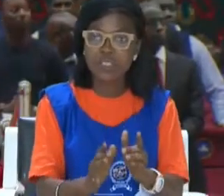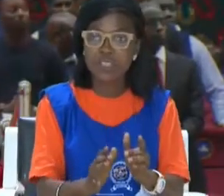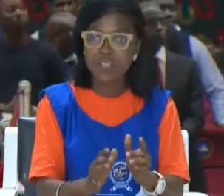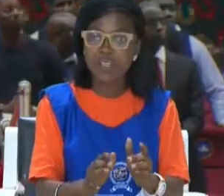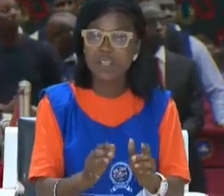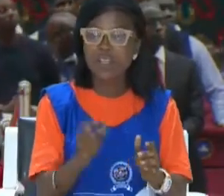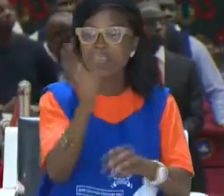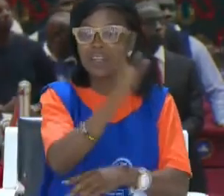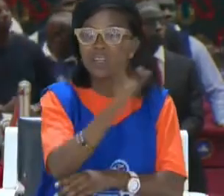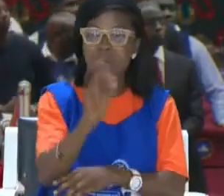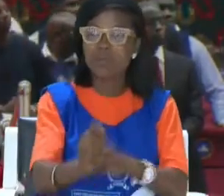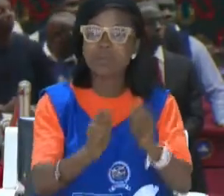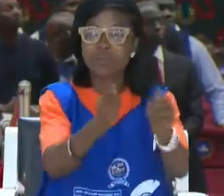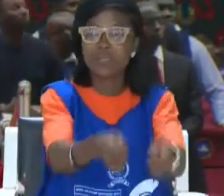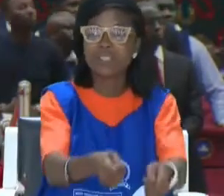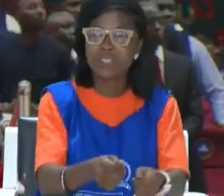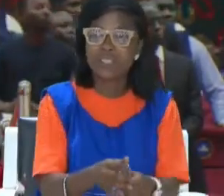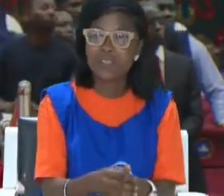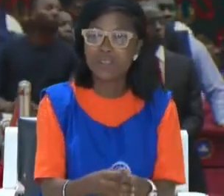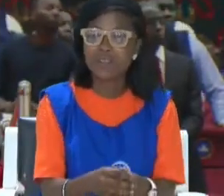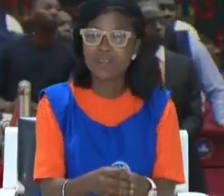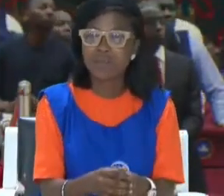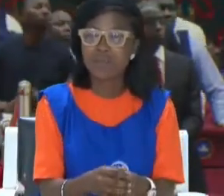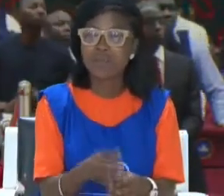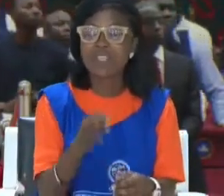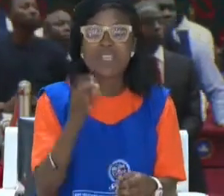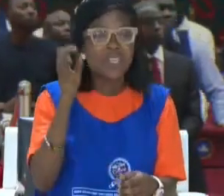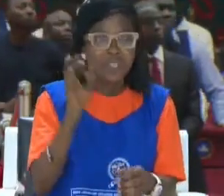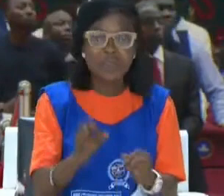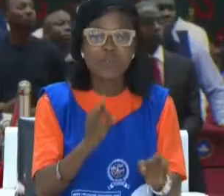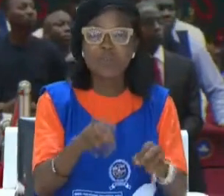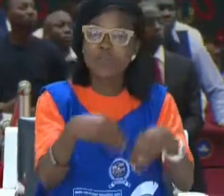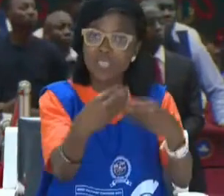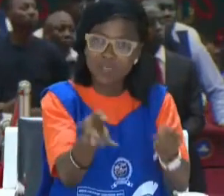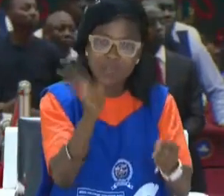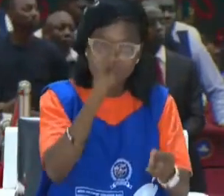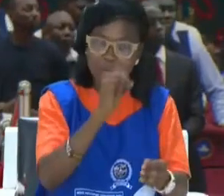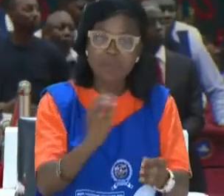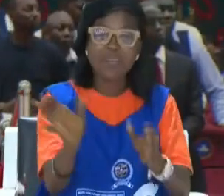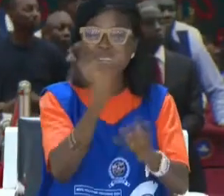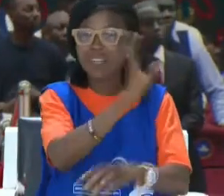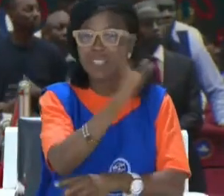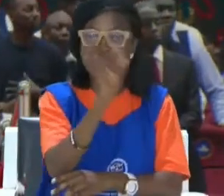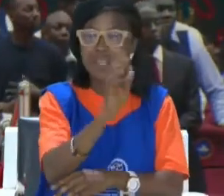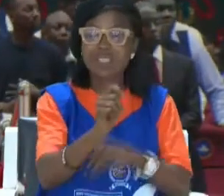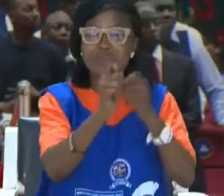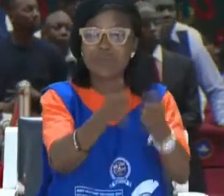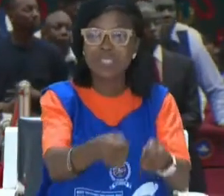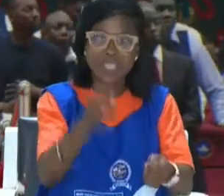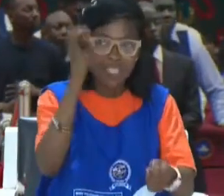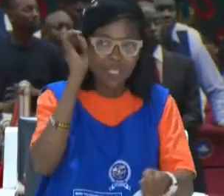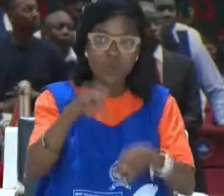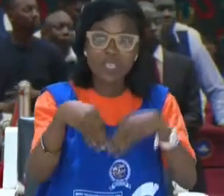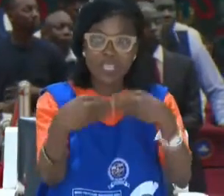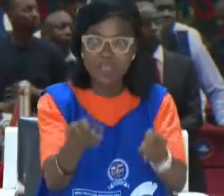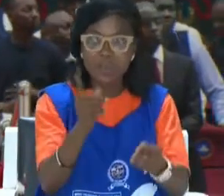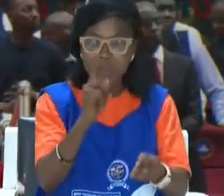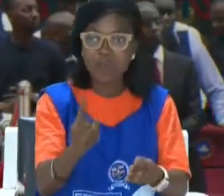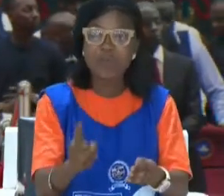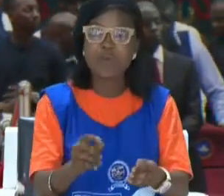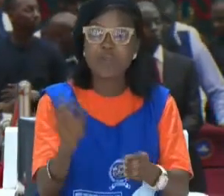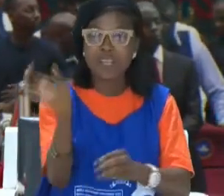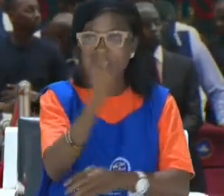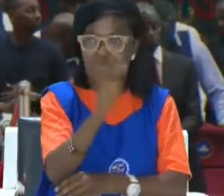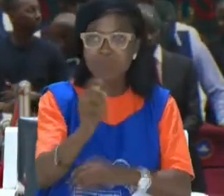you give him a Christmas present, he will give you a Christmas present. And you know his own present will be far, far superior